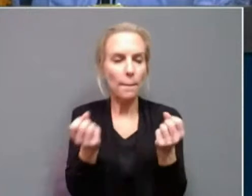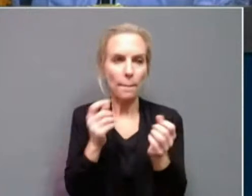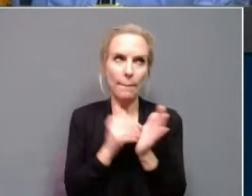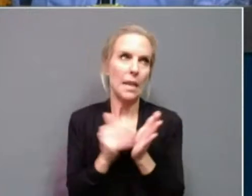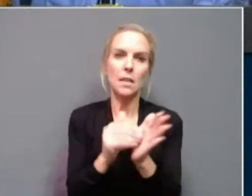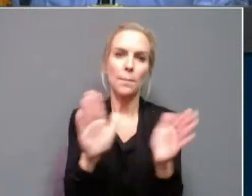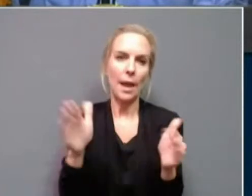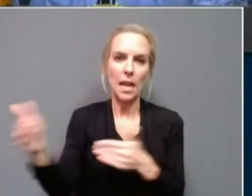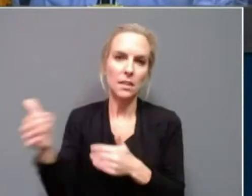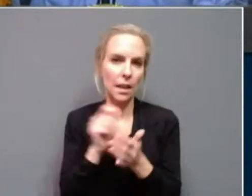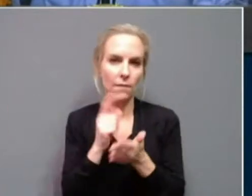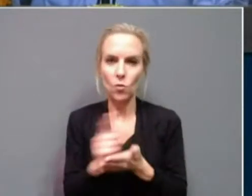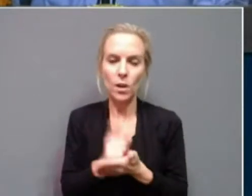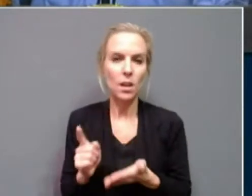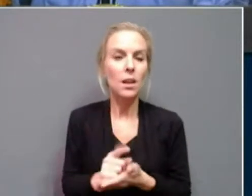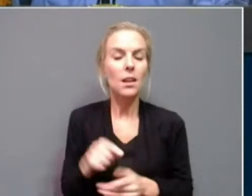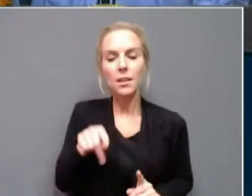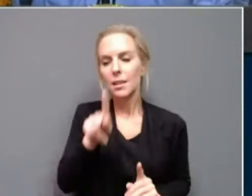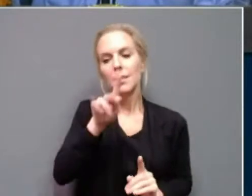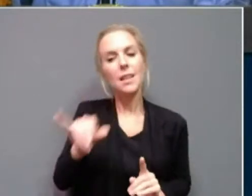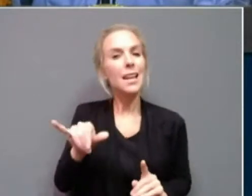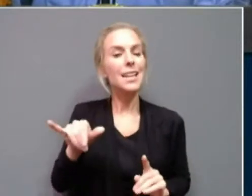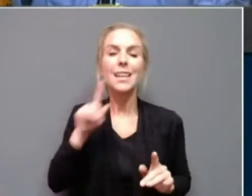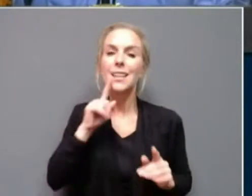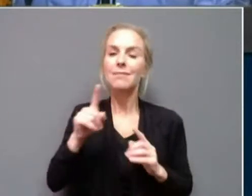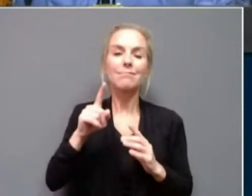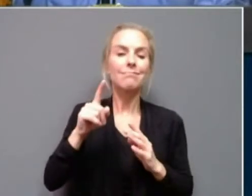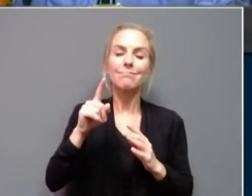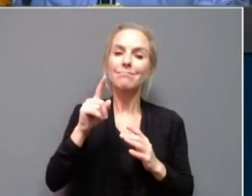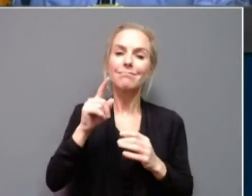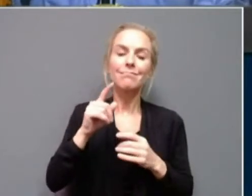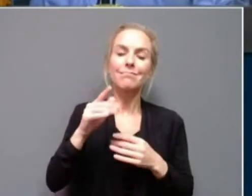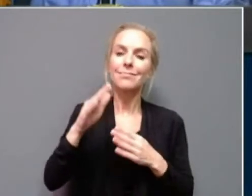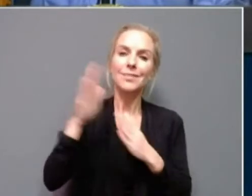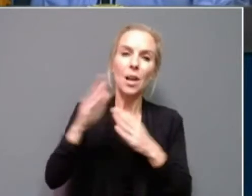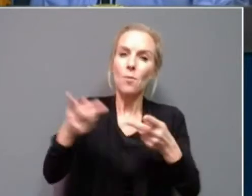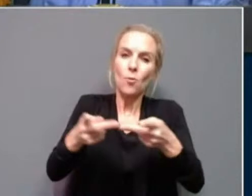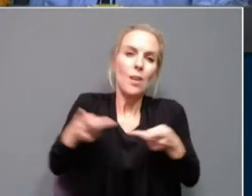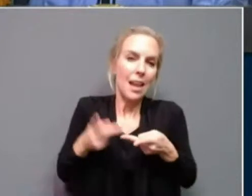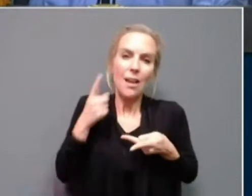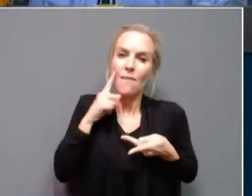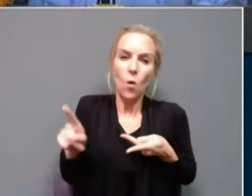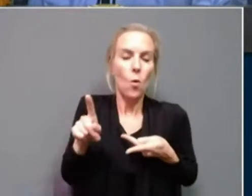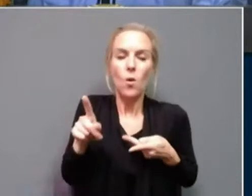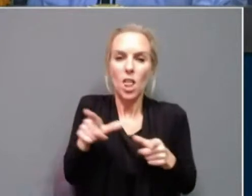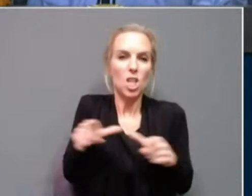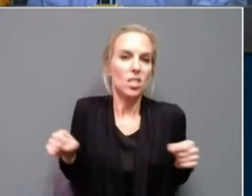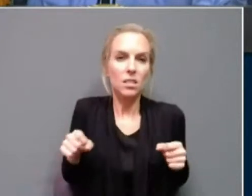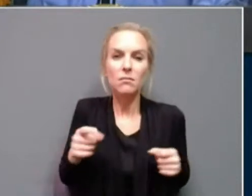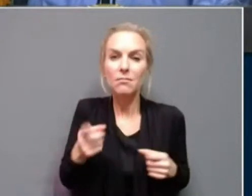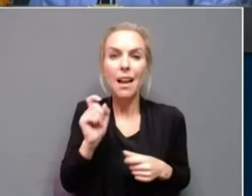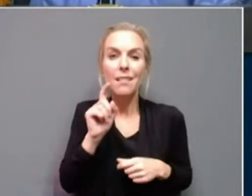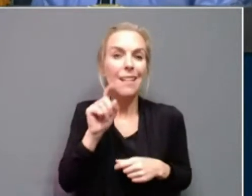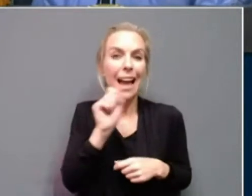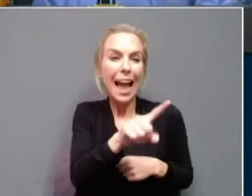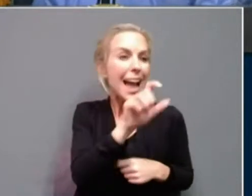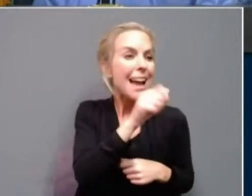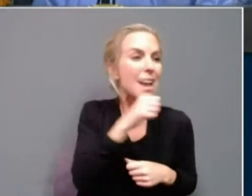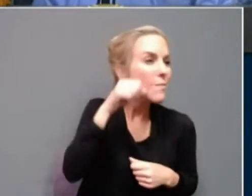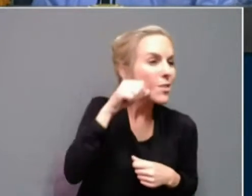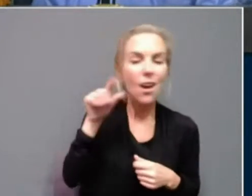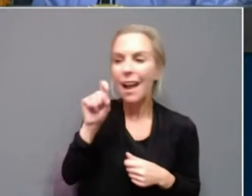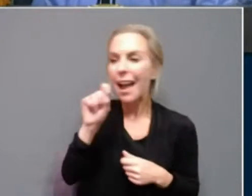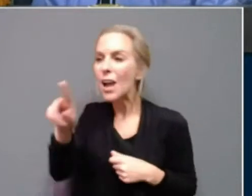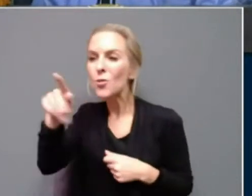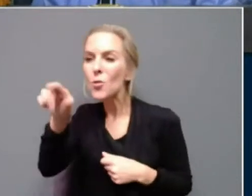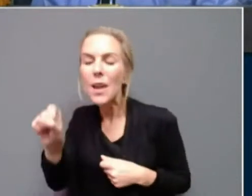ideal location for logistics. Just ask Amazon, ask UPS, ask so